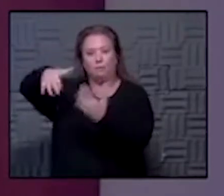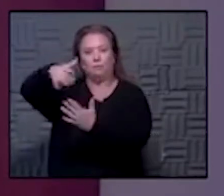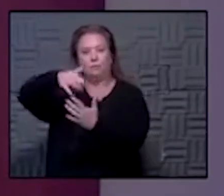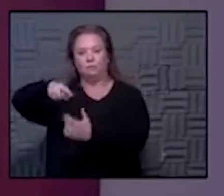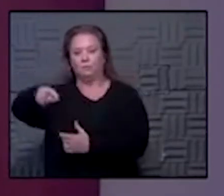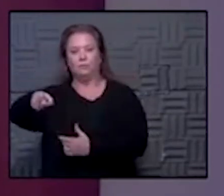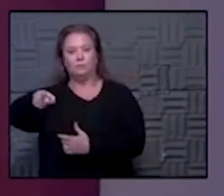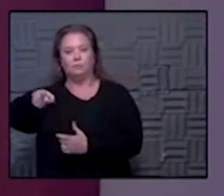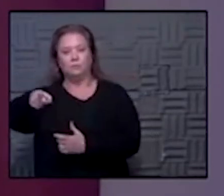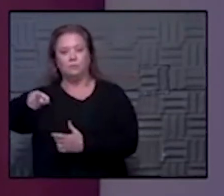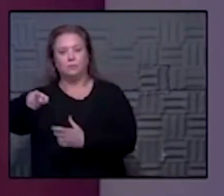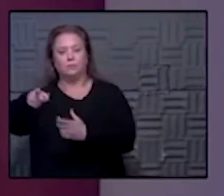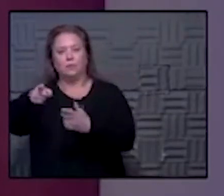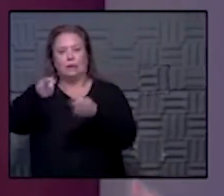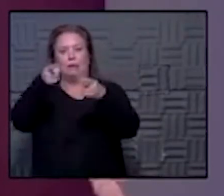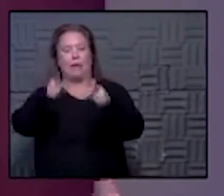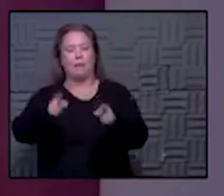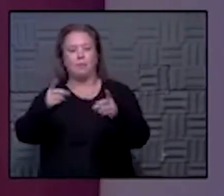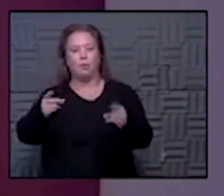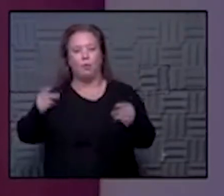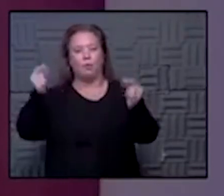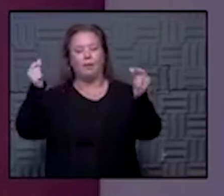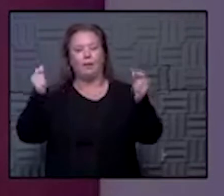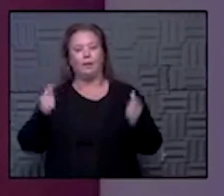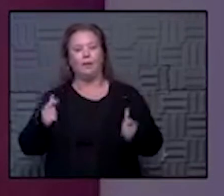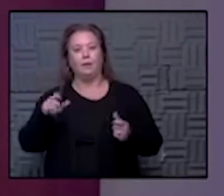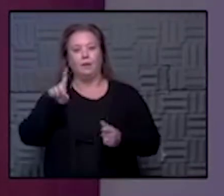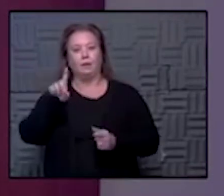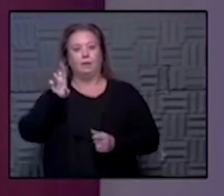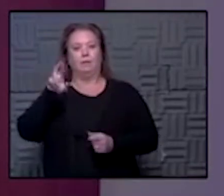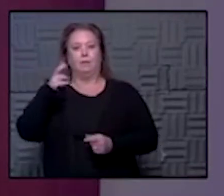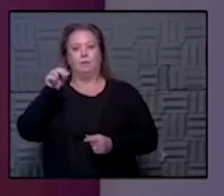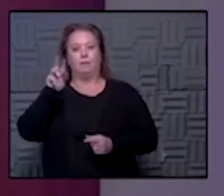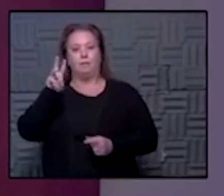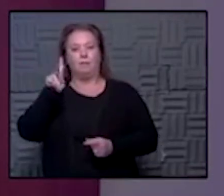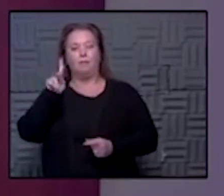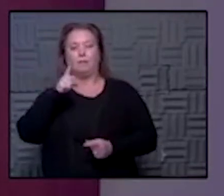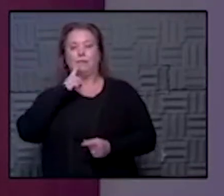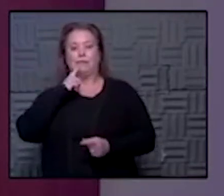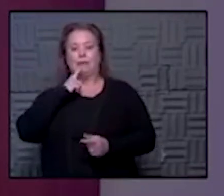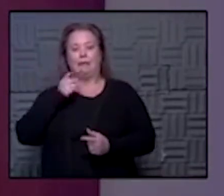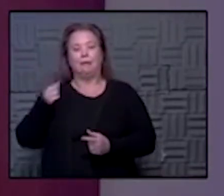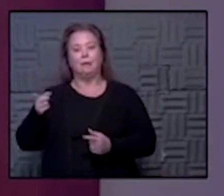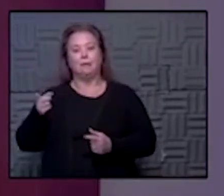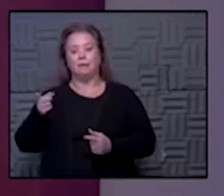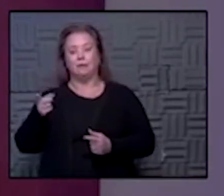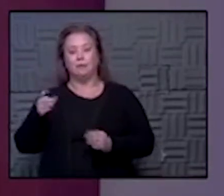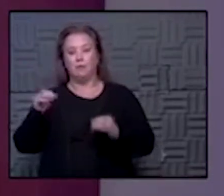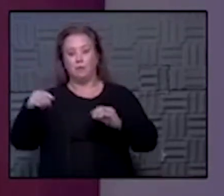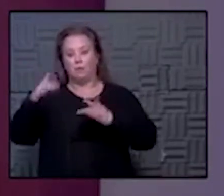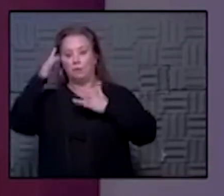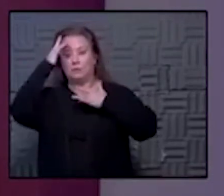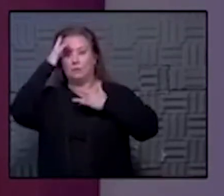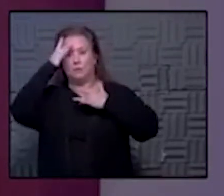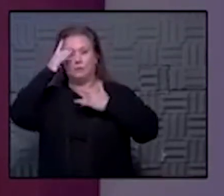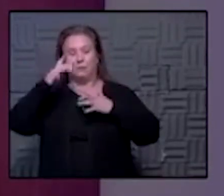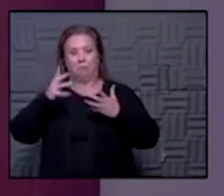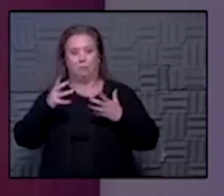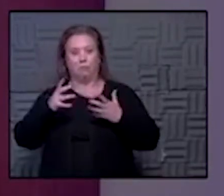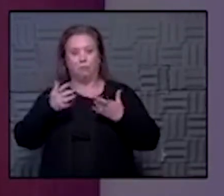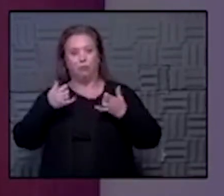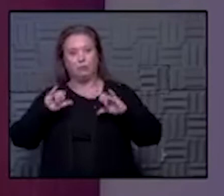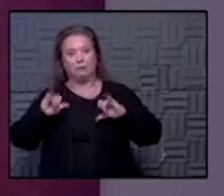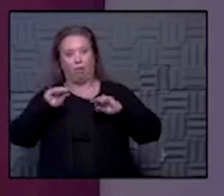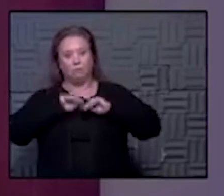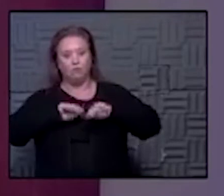And this can happen so quickly. And as Dr. Hawkinson said, you don't have any symptoms, but you're infectious.